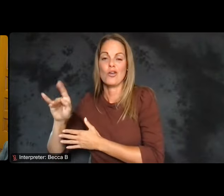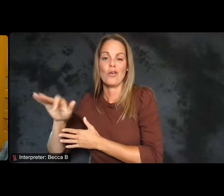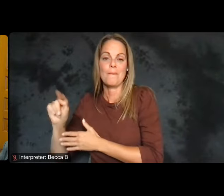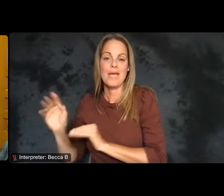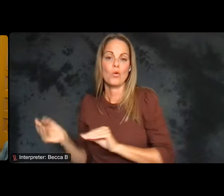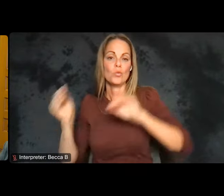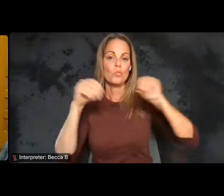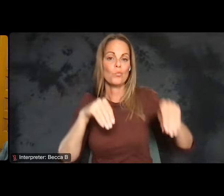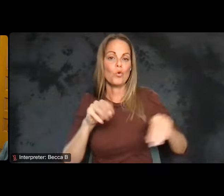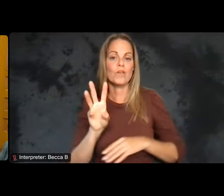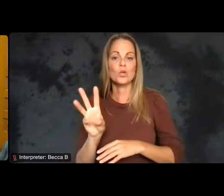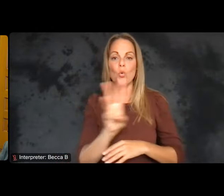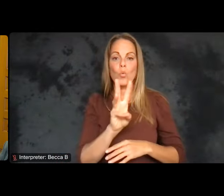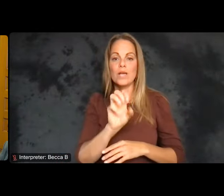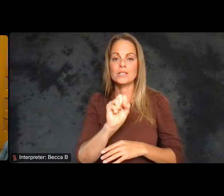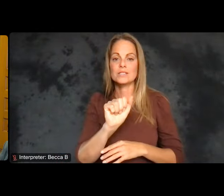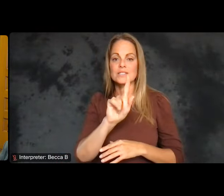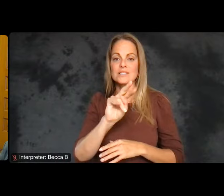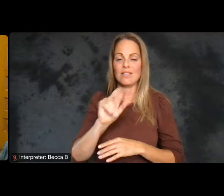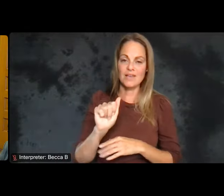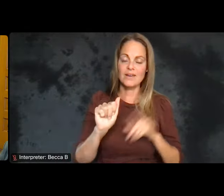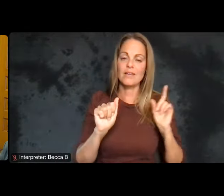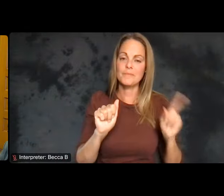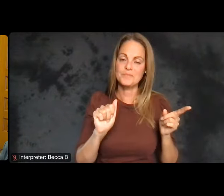West Salina.